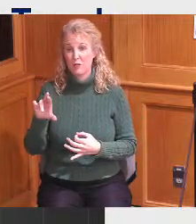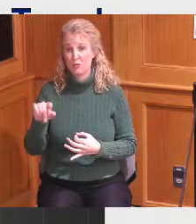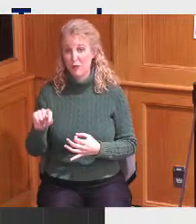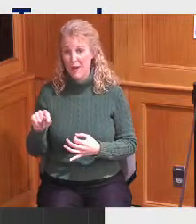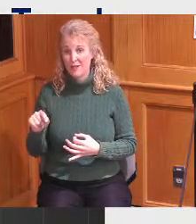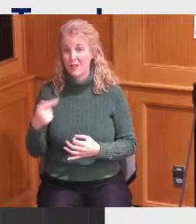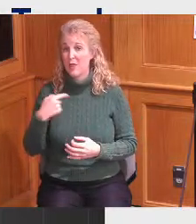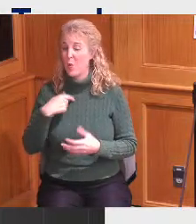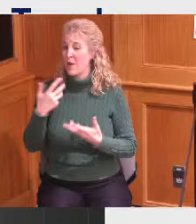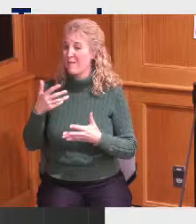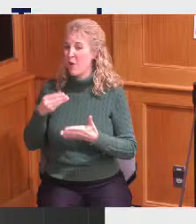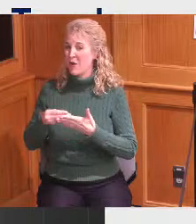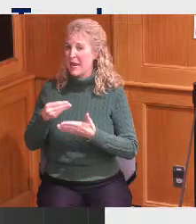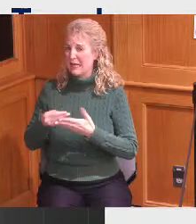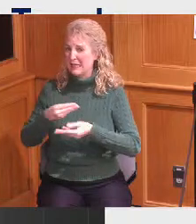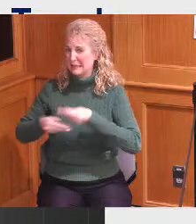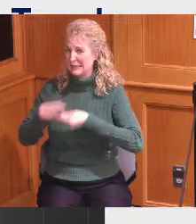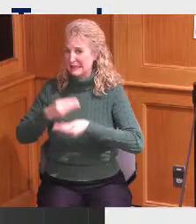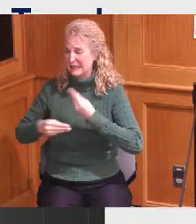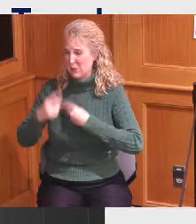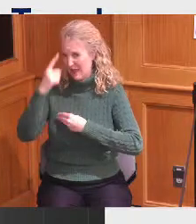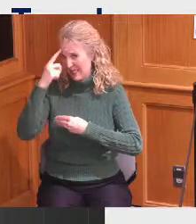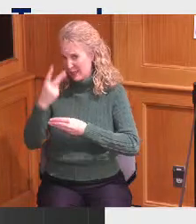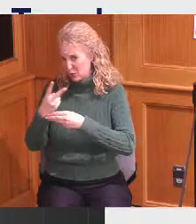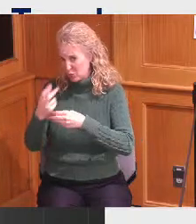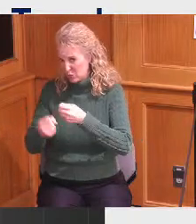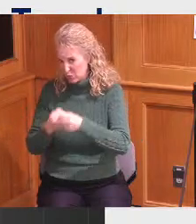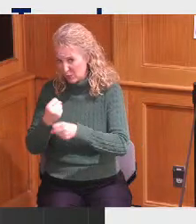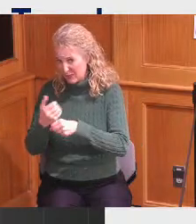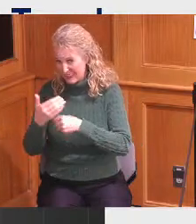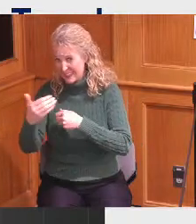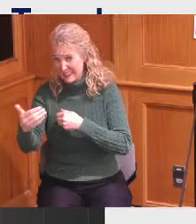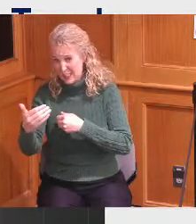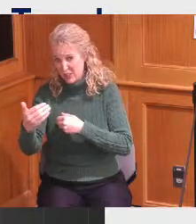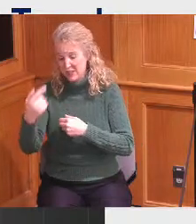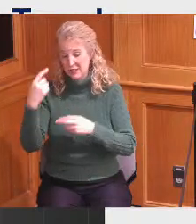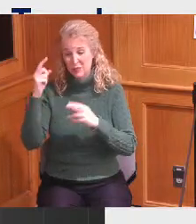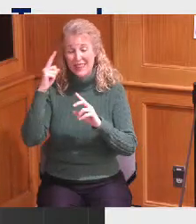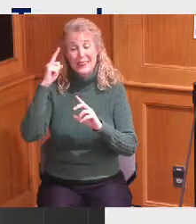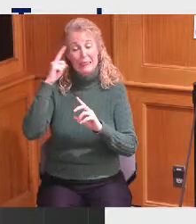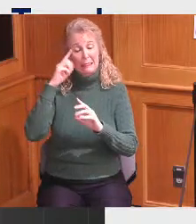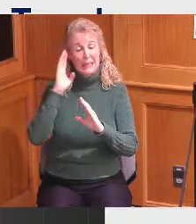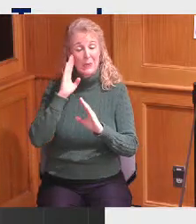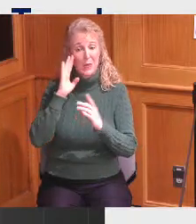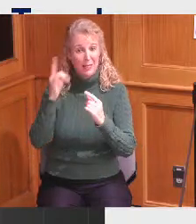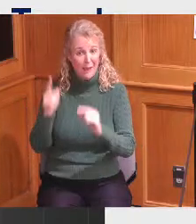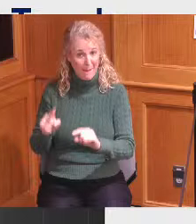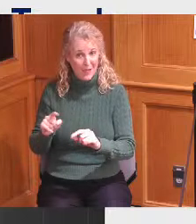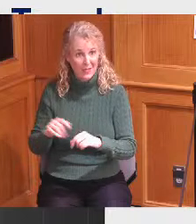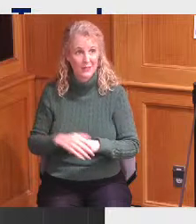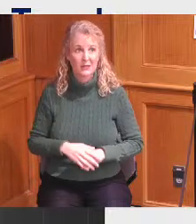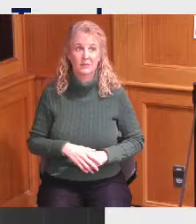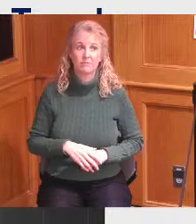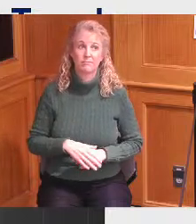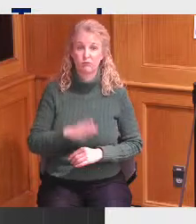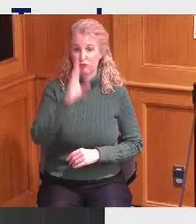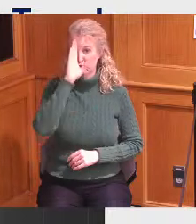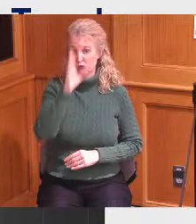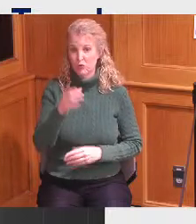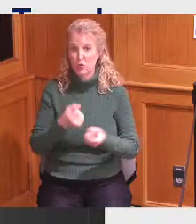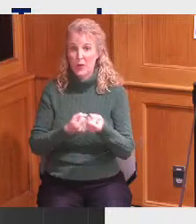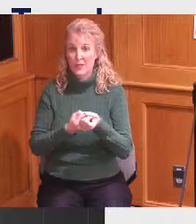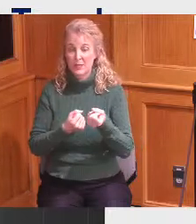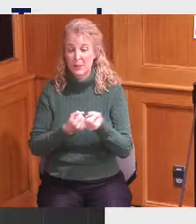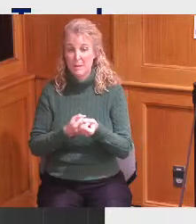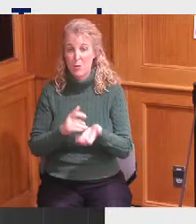have budgeted for the next 2 years that we are assuming come to pass. So we are budgeting there. Direct support for